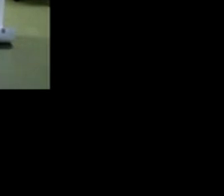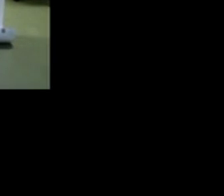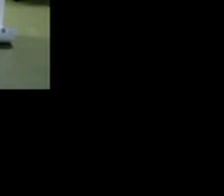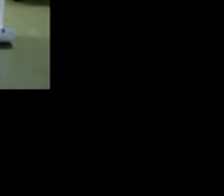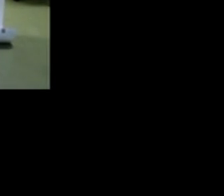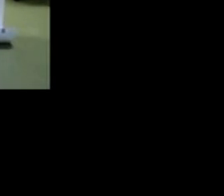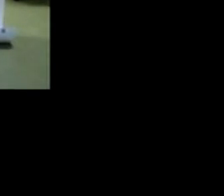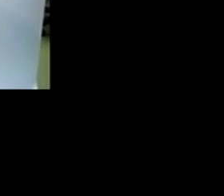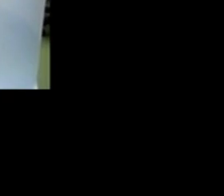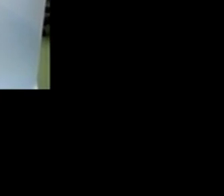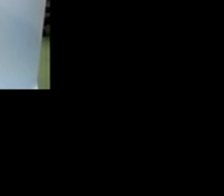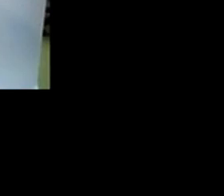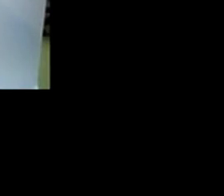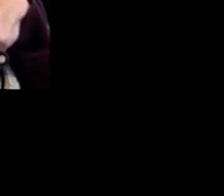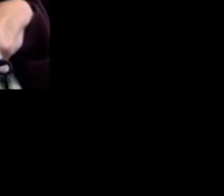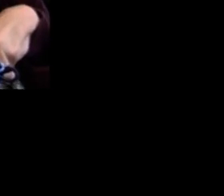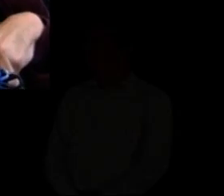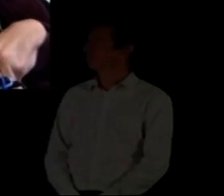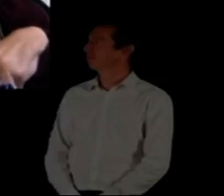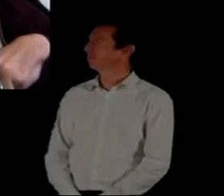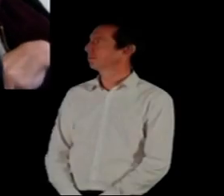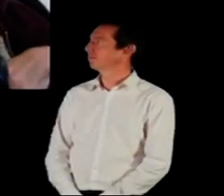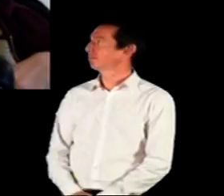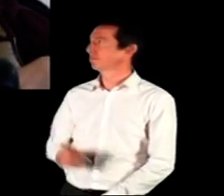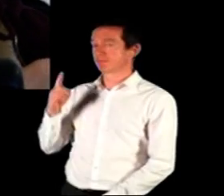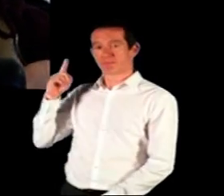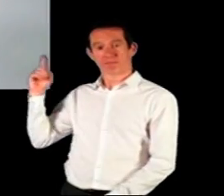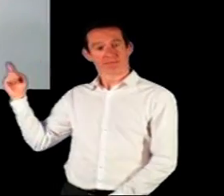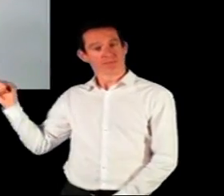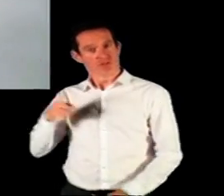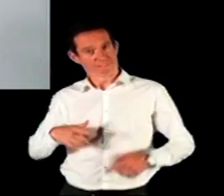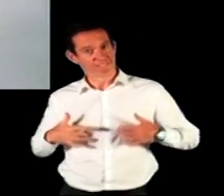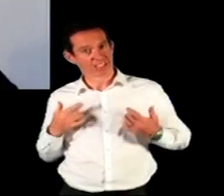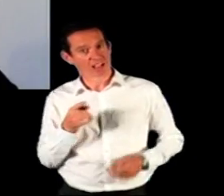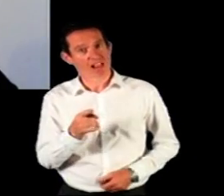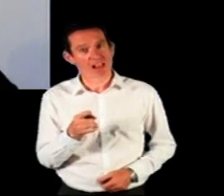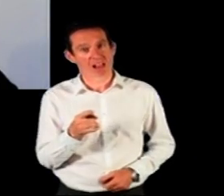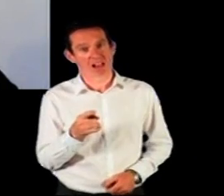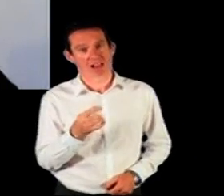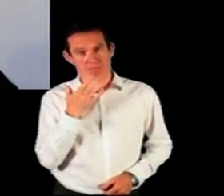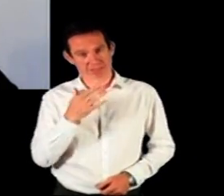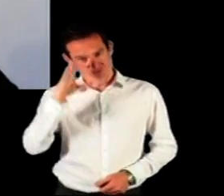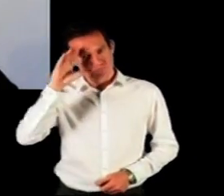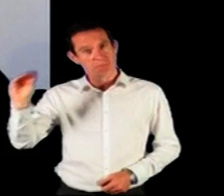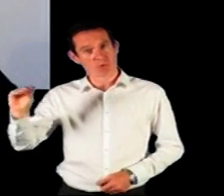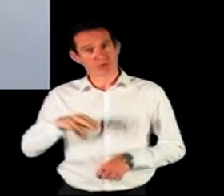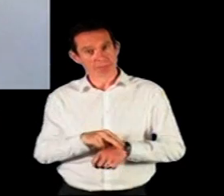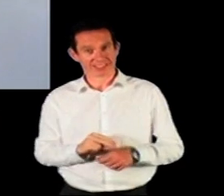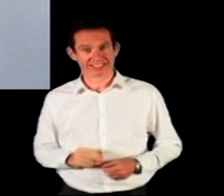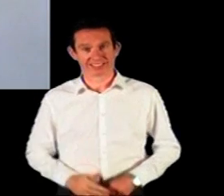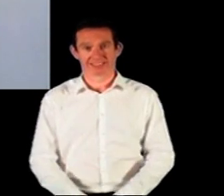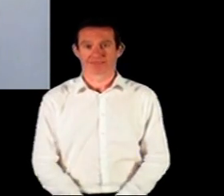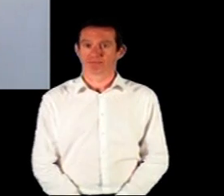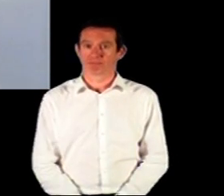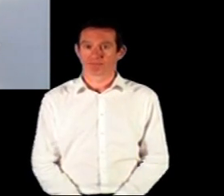humiliated. Fear. If you feel any of these and think you are a victim,